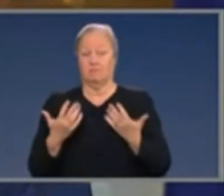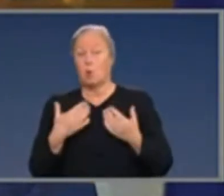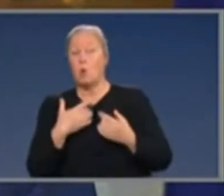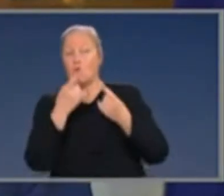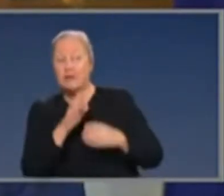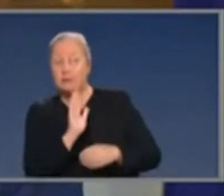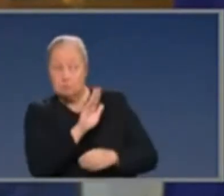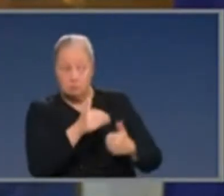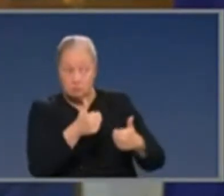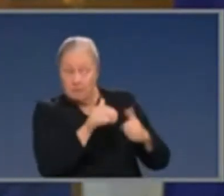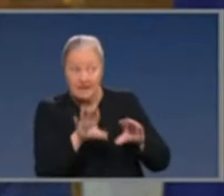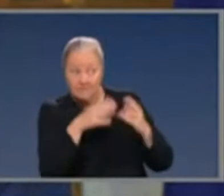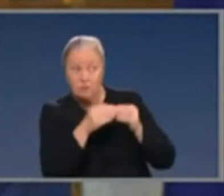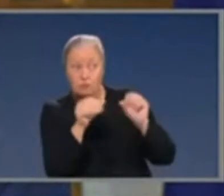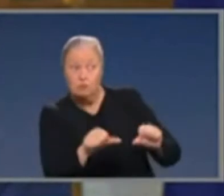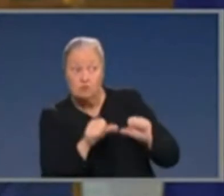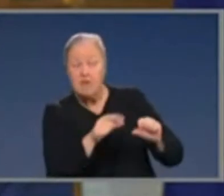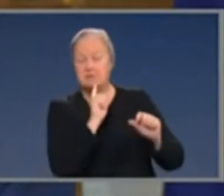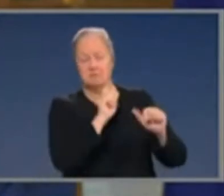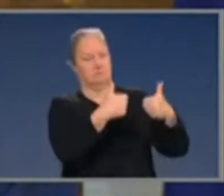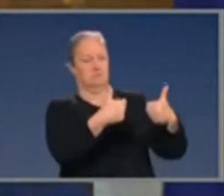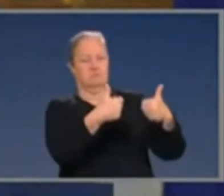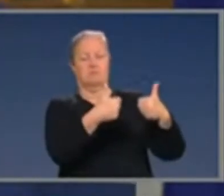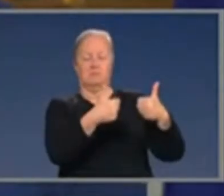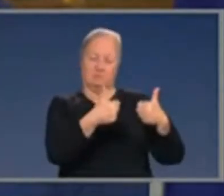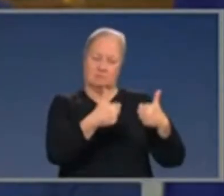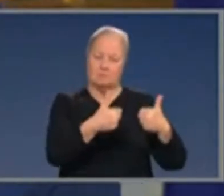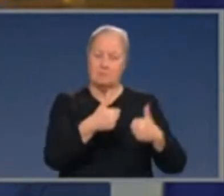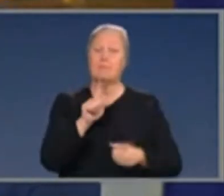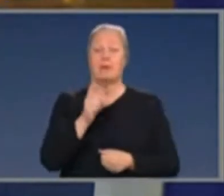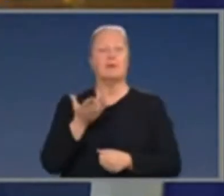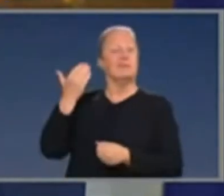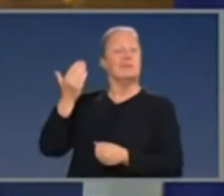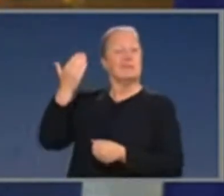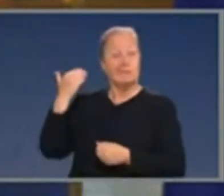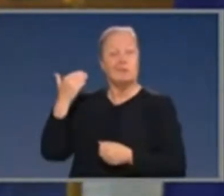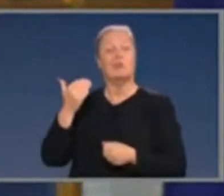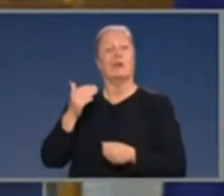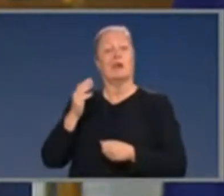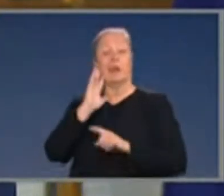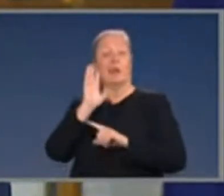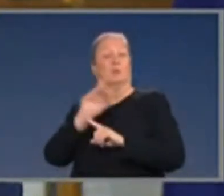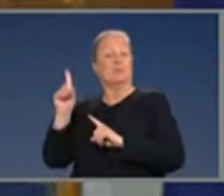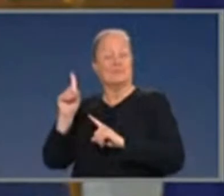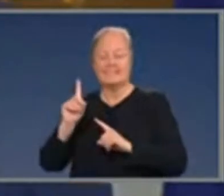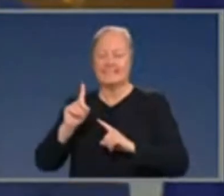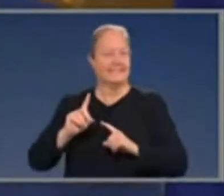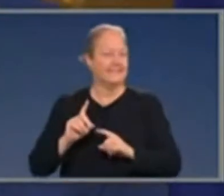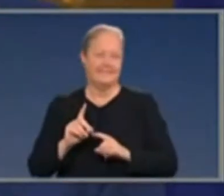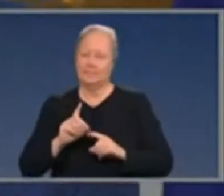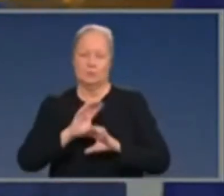from a number of sources. But there were clearly deficiencies in care last week, and stories which you will have